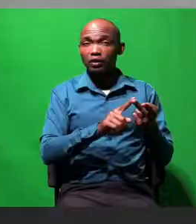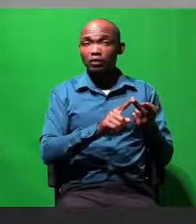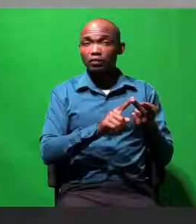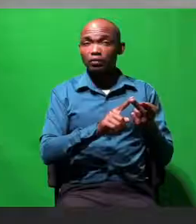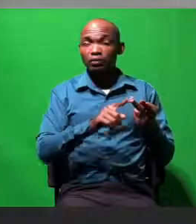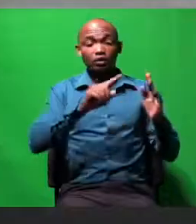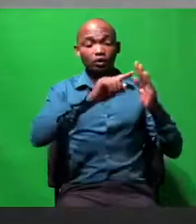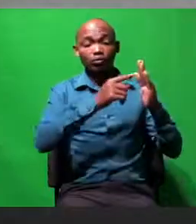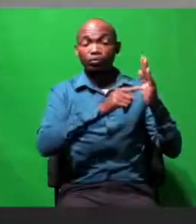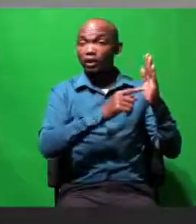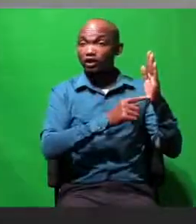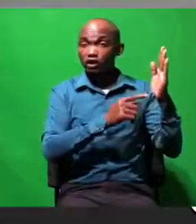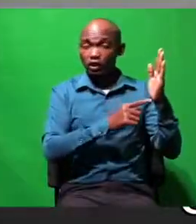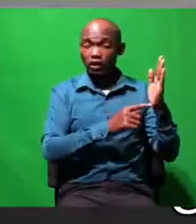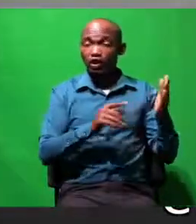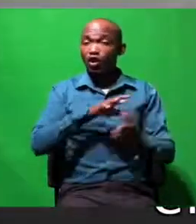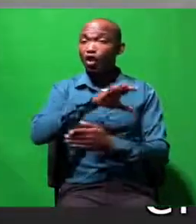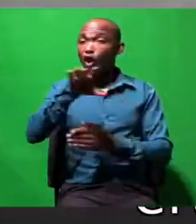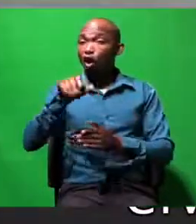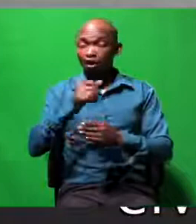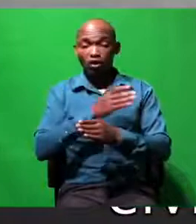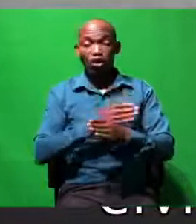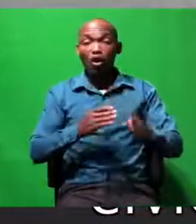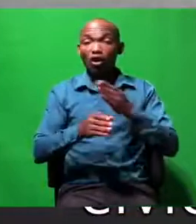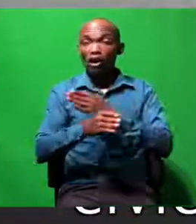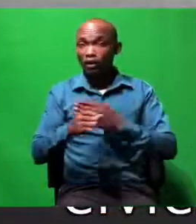can you mention any organ?